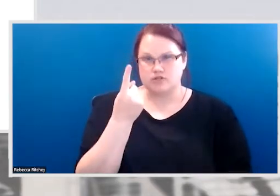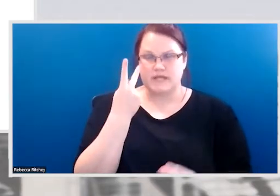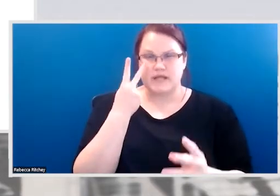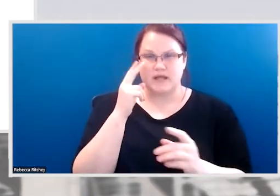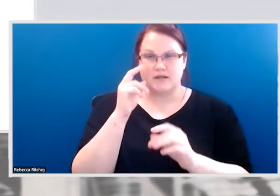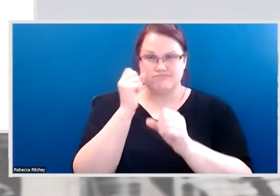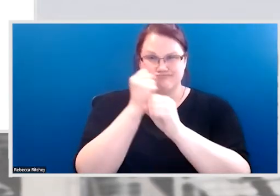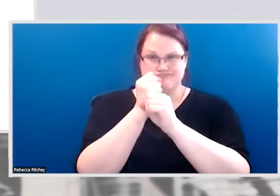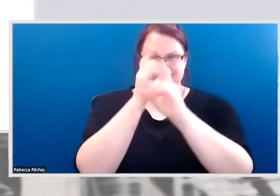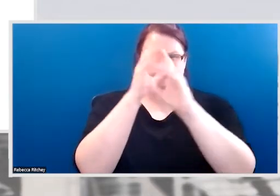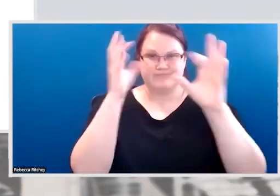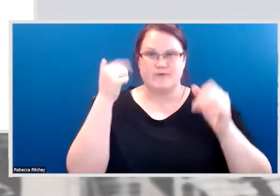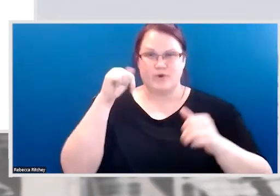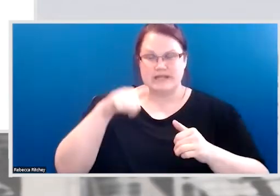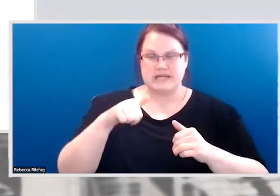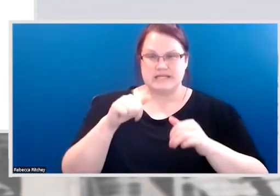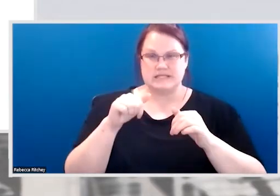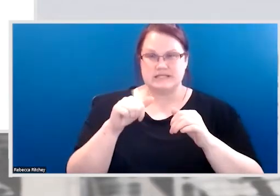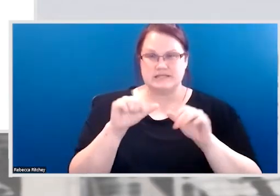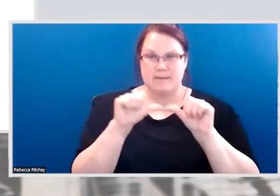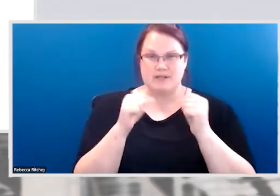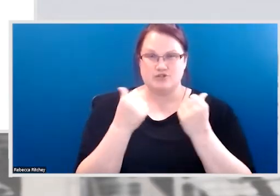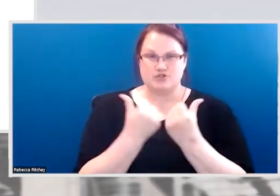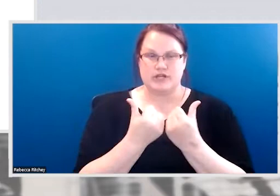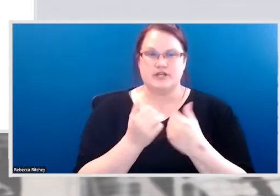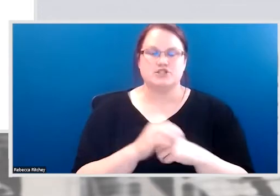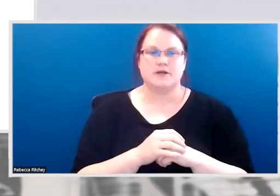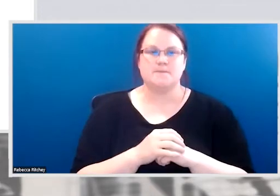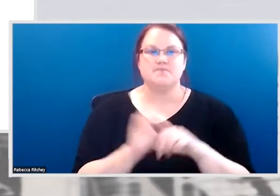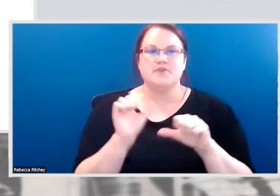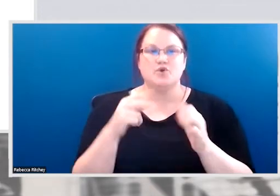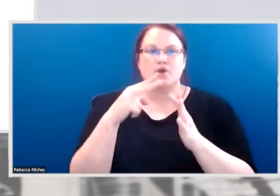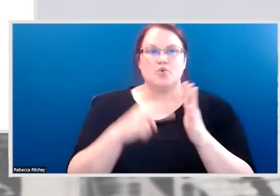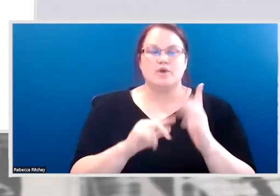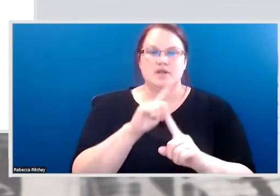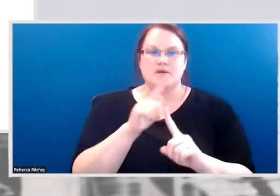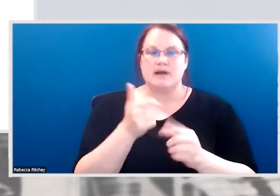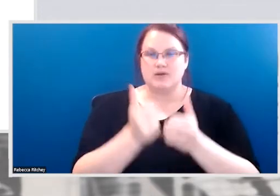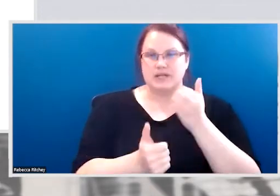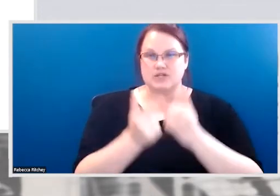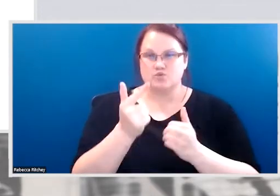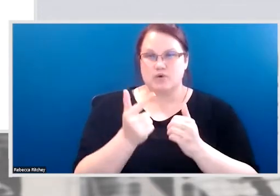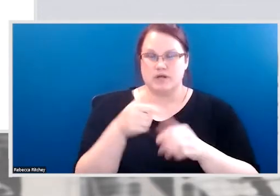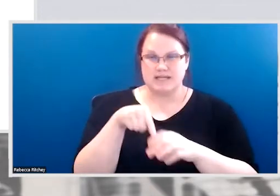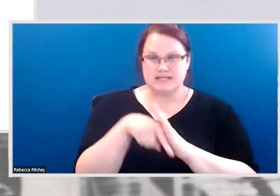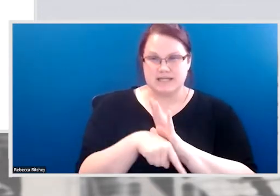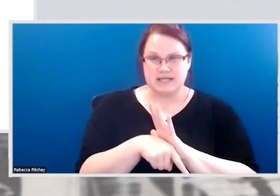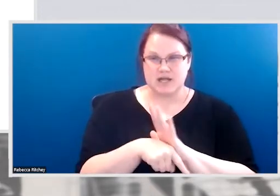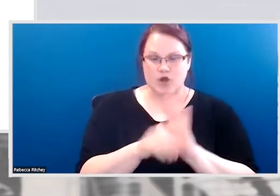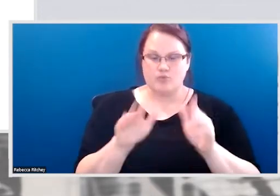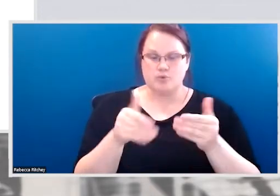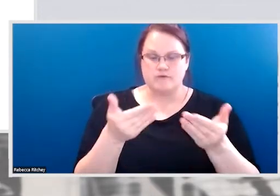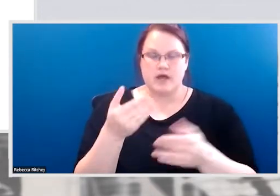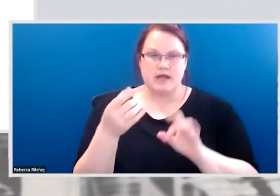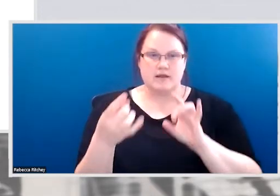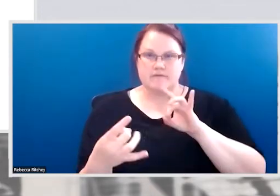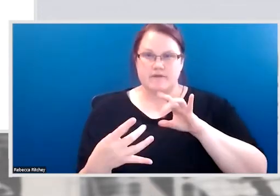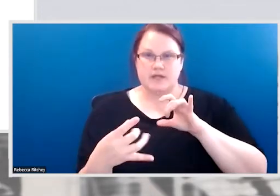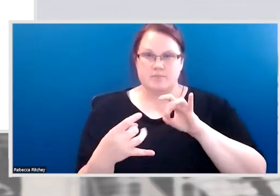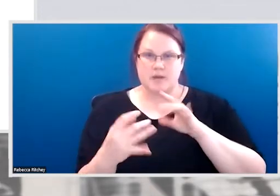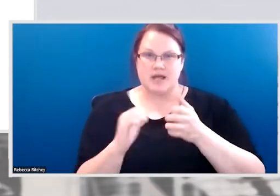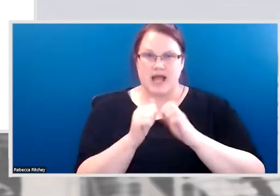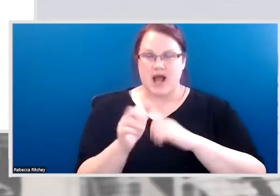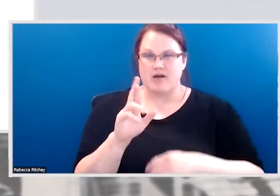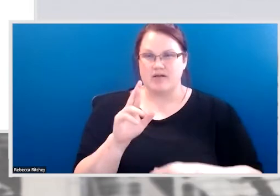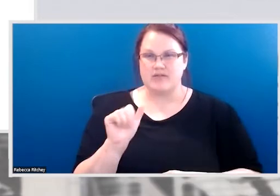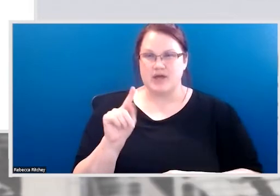this administration. So on the Engage PGH page, you can read about each one of them in detail. You can also provide feedback on how they rate to you on a scale